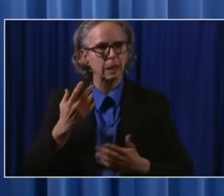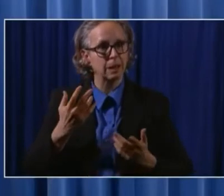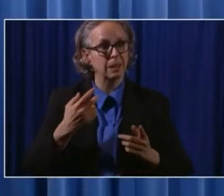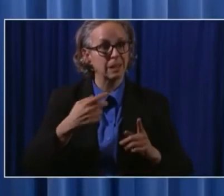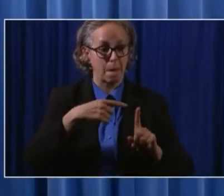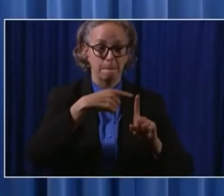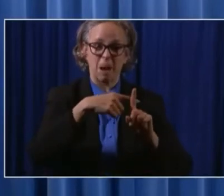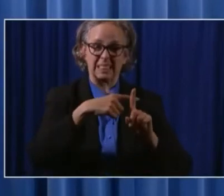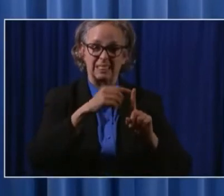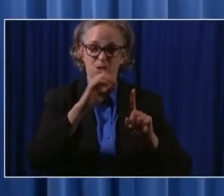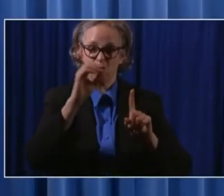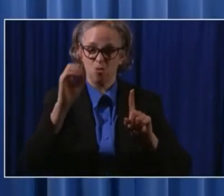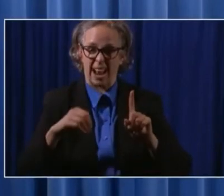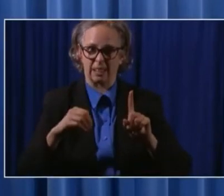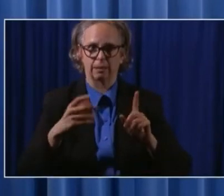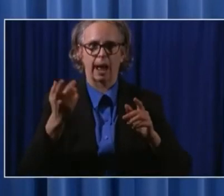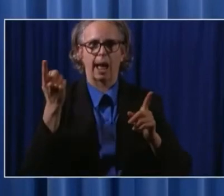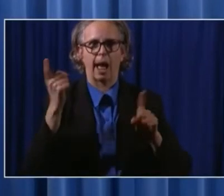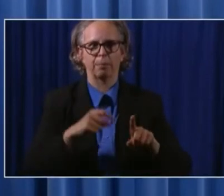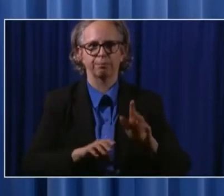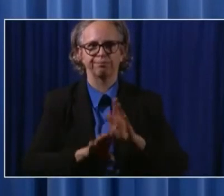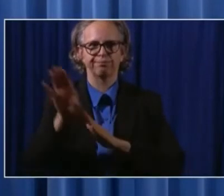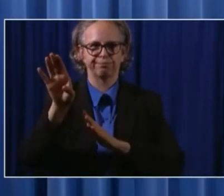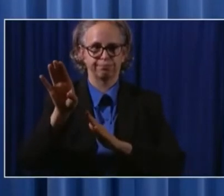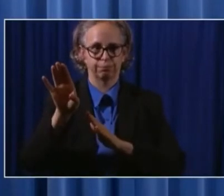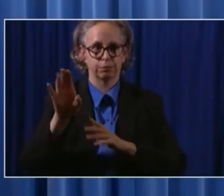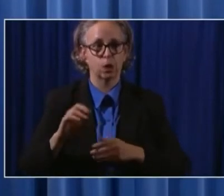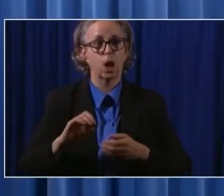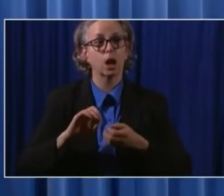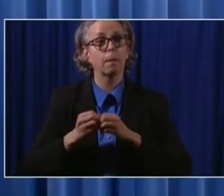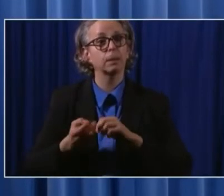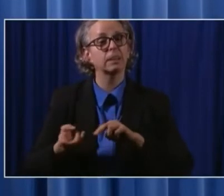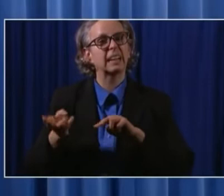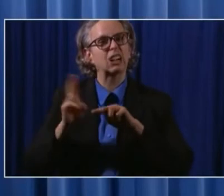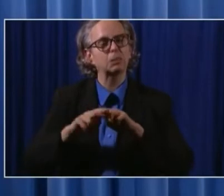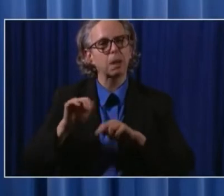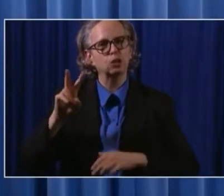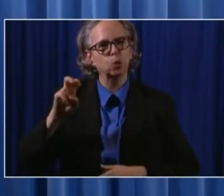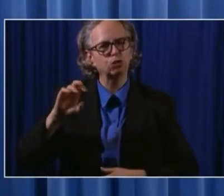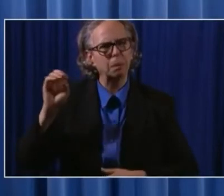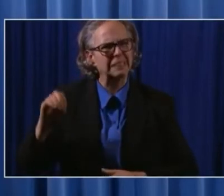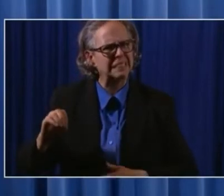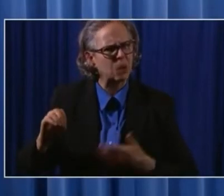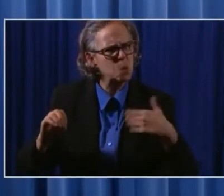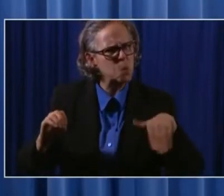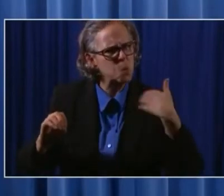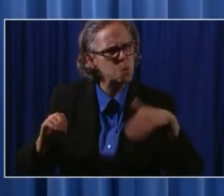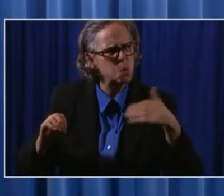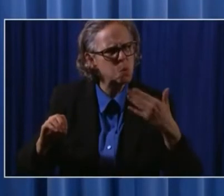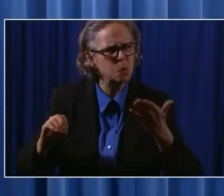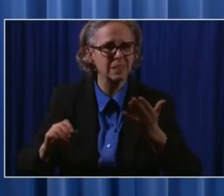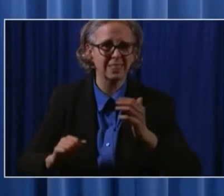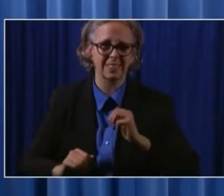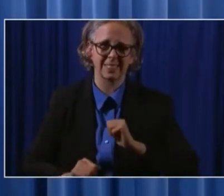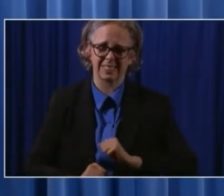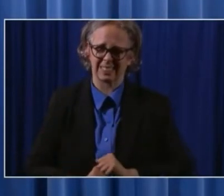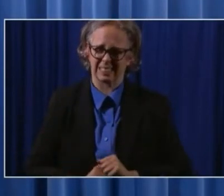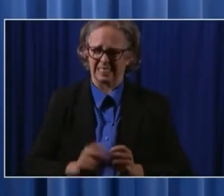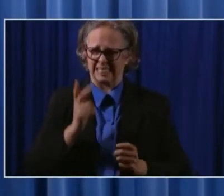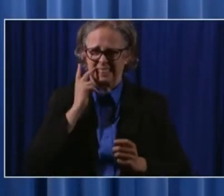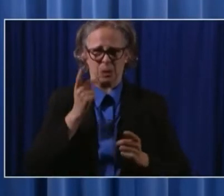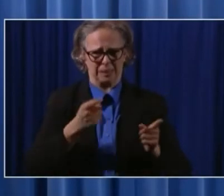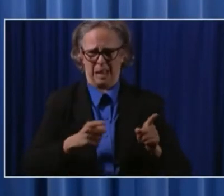to say this is under control, I think I don't know anyone who really would look at this and say that in Ohio, with the numbers,